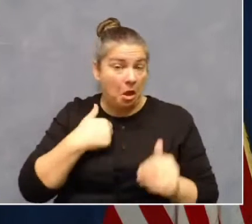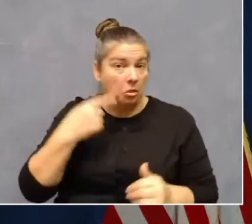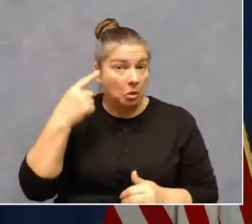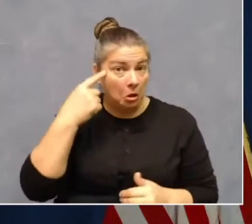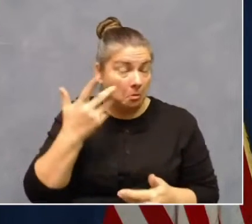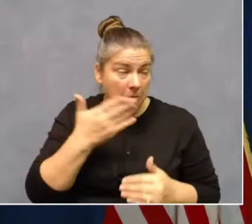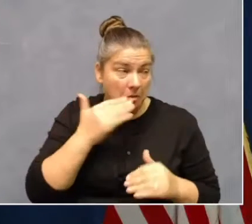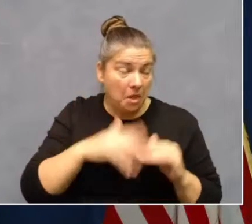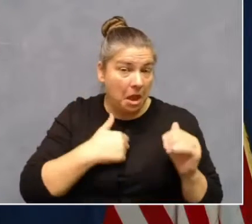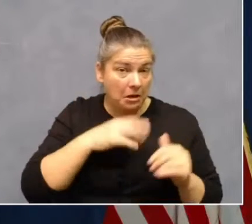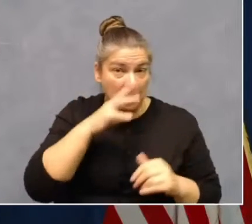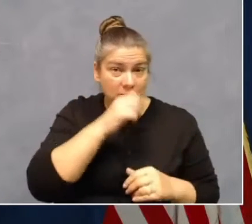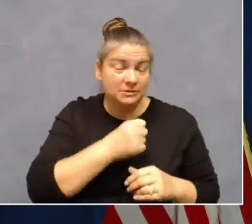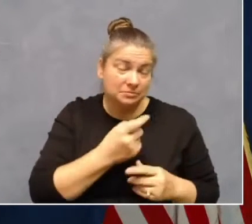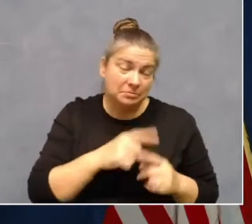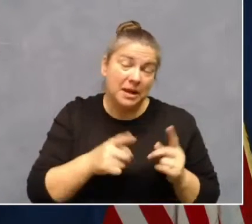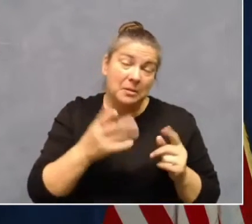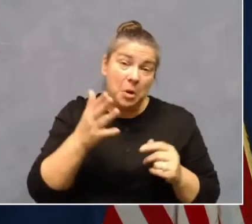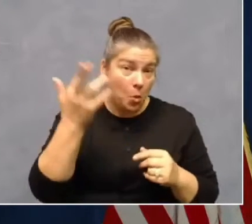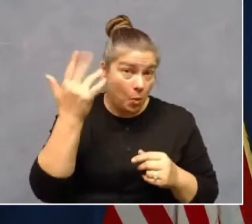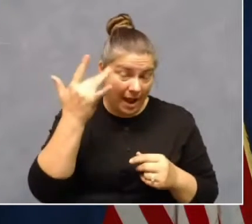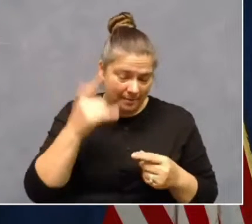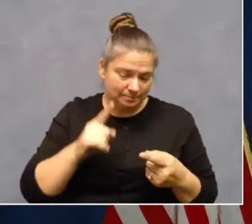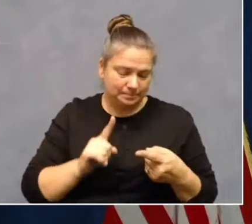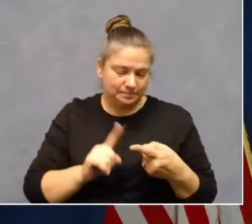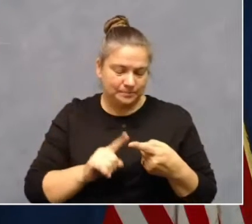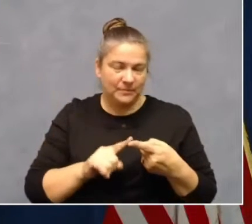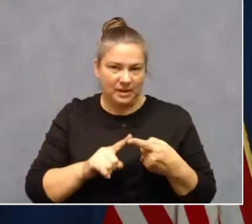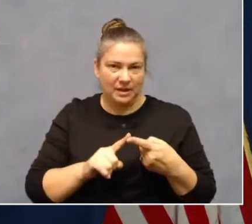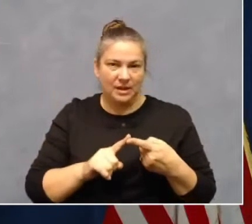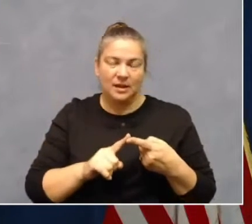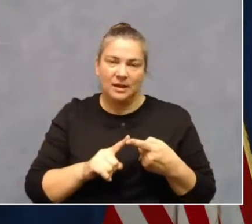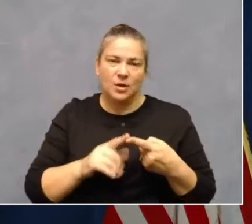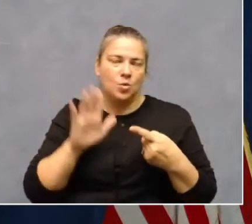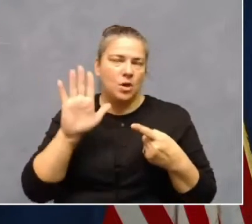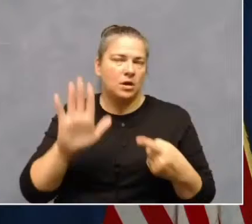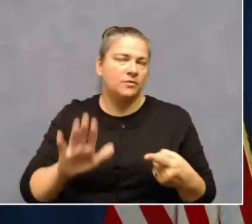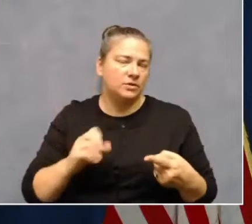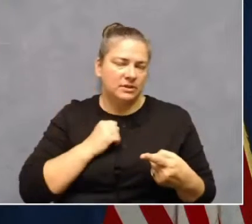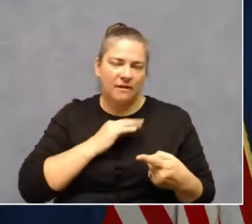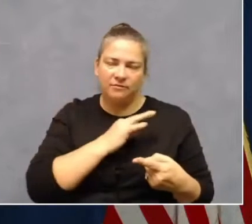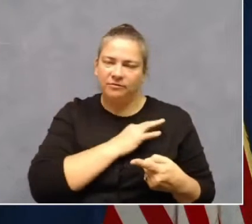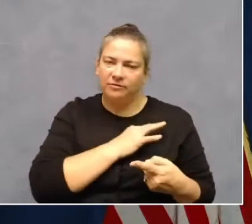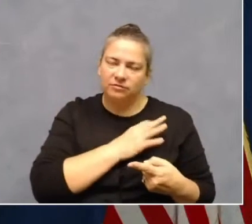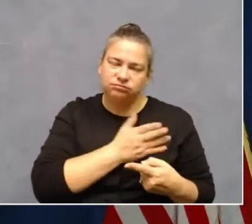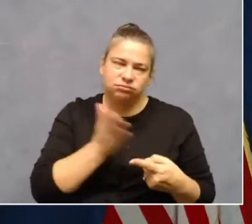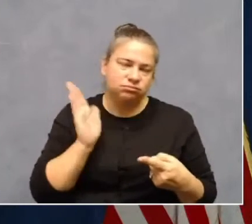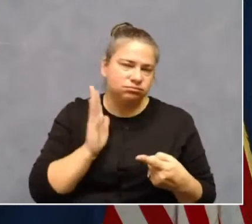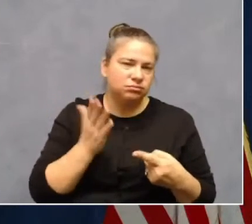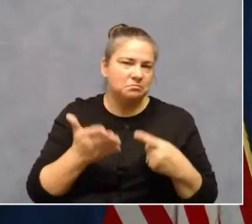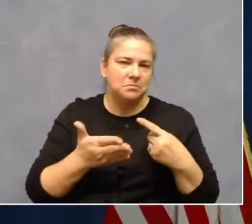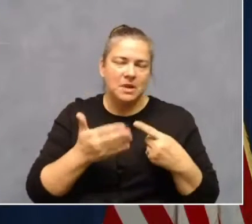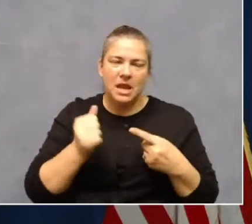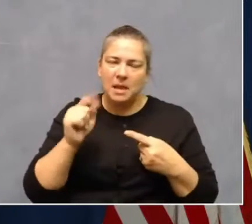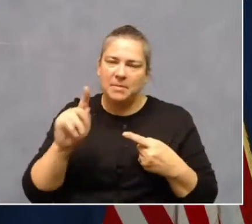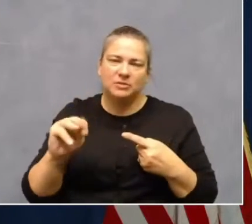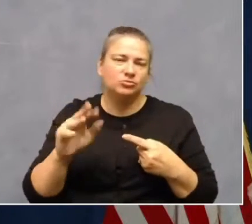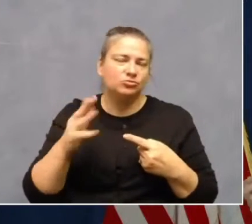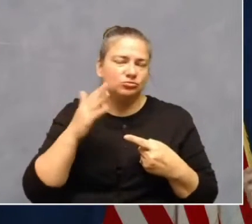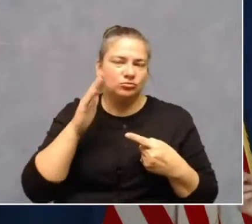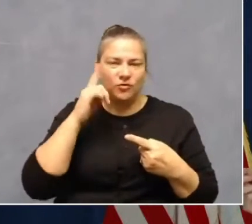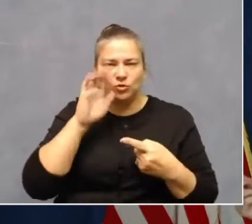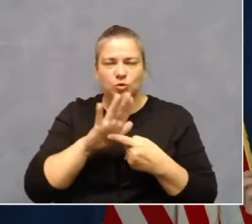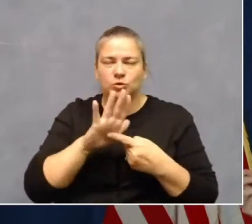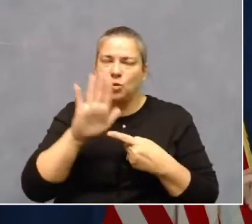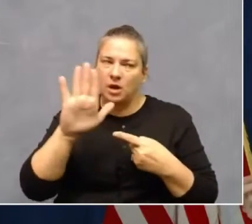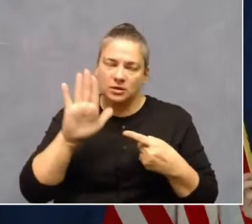a factor of two things. Number one, amazing faculty and staff and administration in our schools, but also